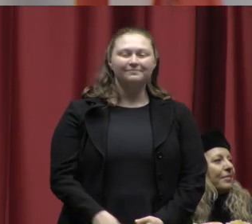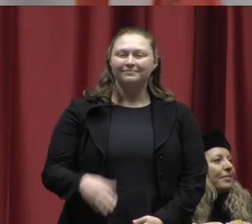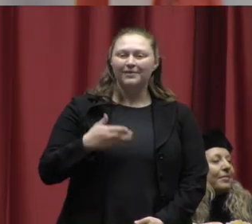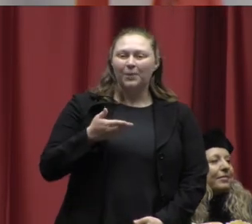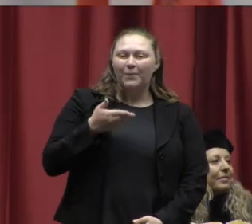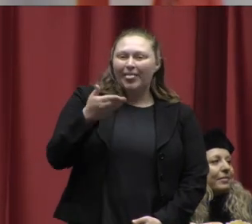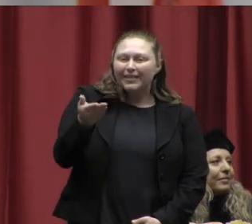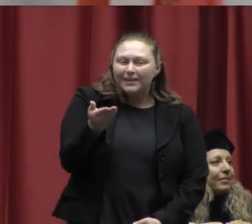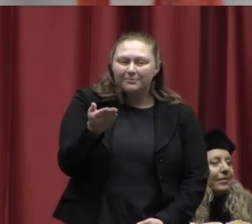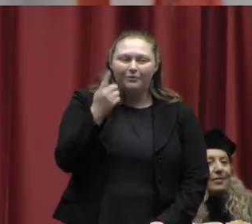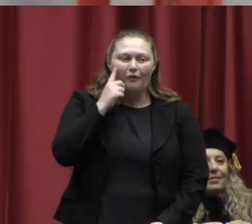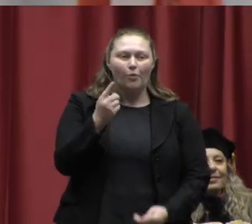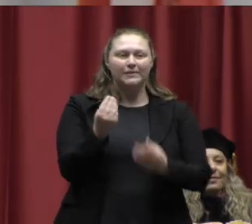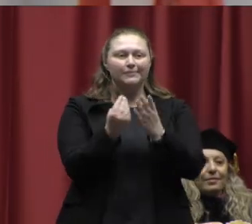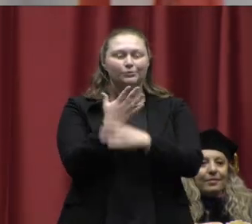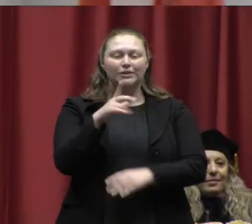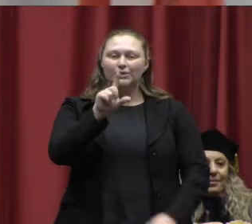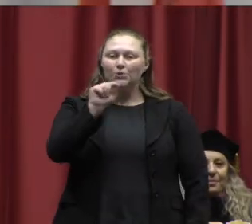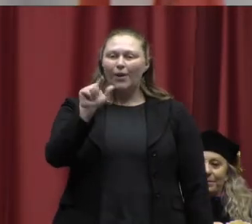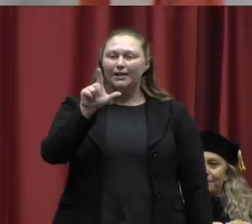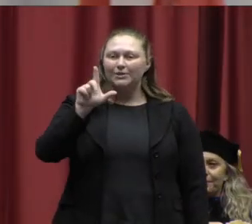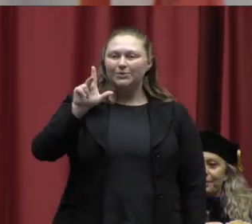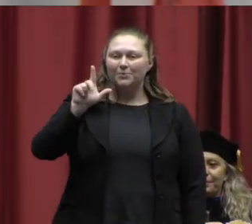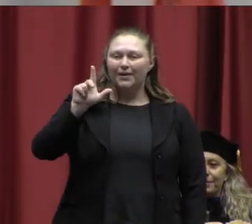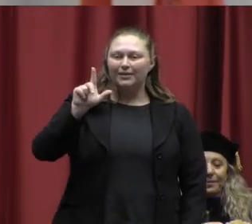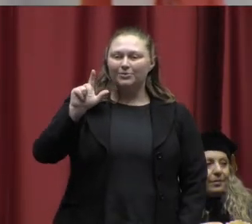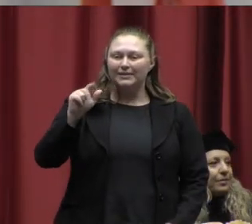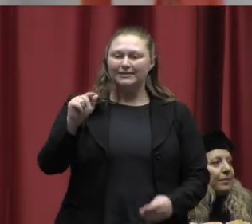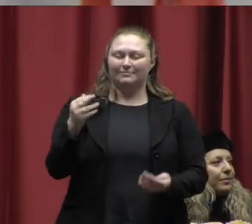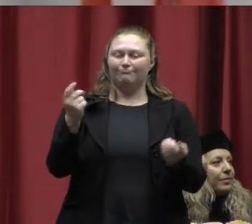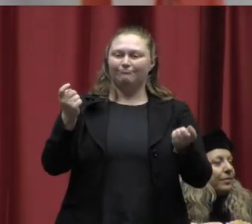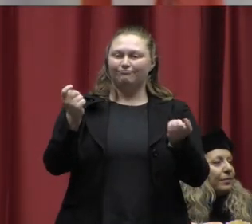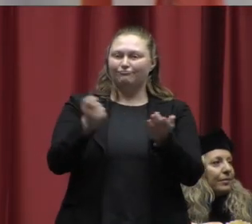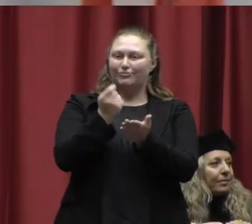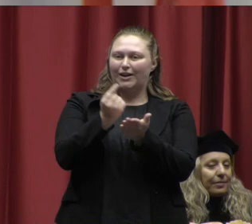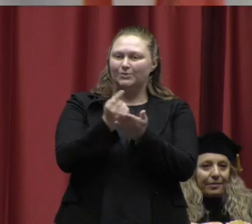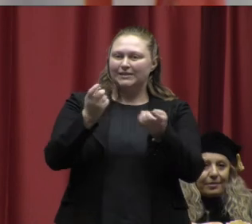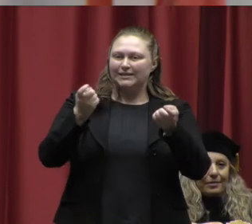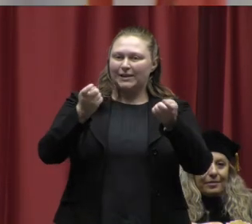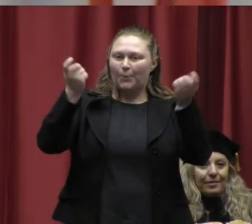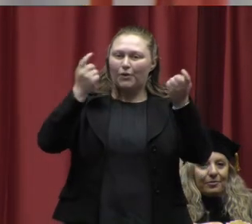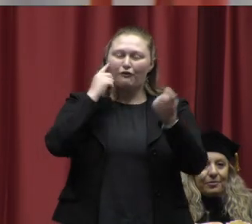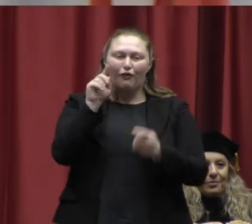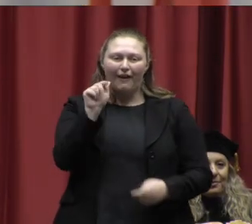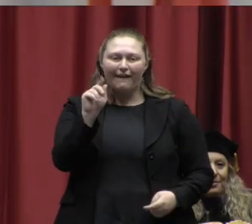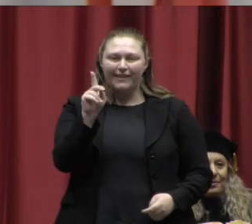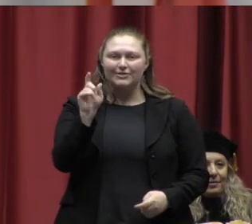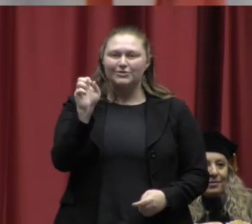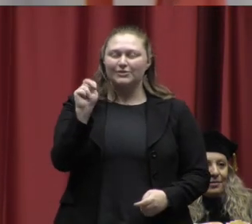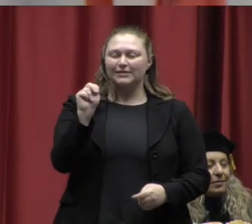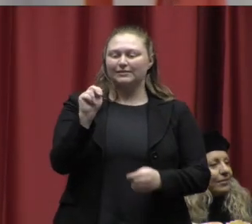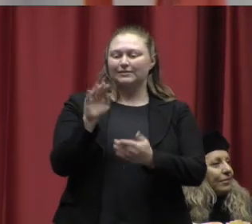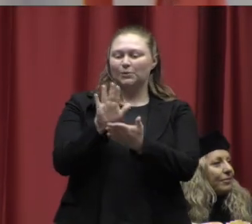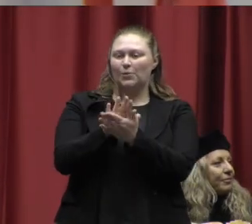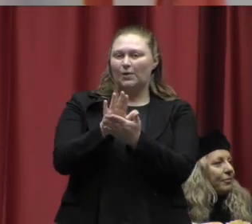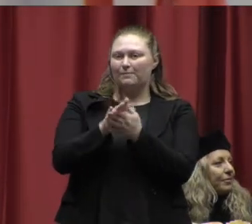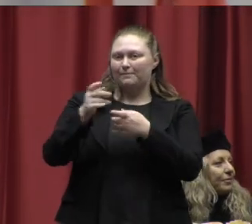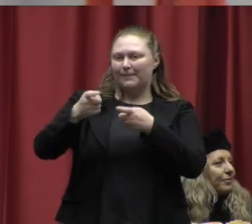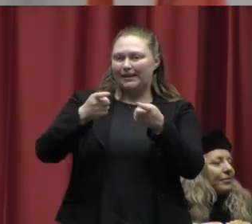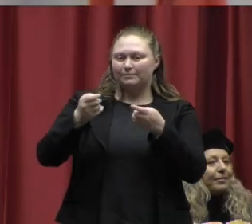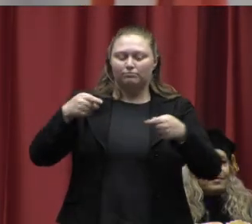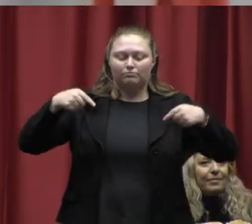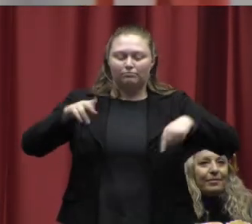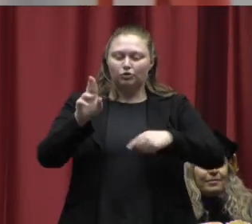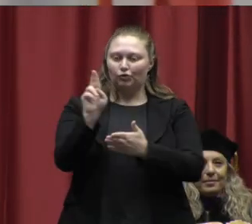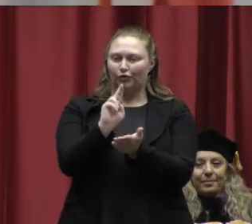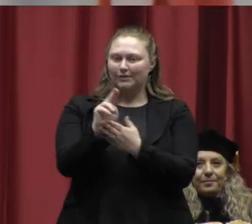Welcome to the Spring 2023 Convocation of the Anderson School of Management at the University of